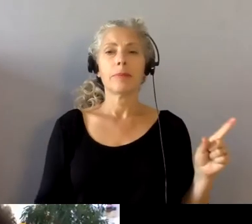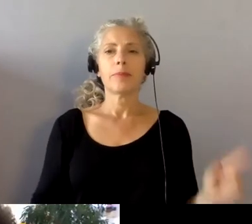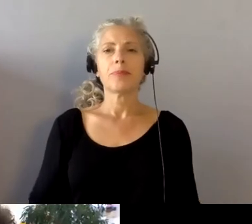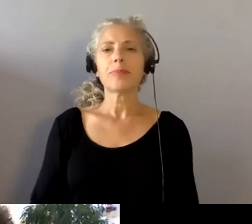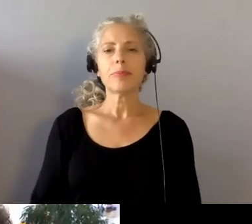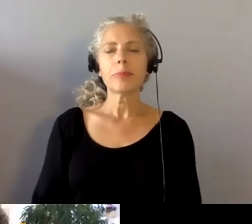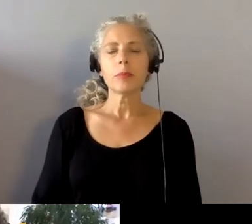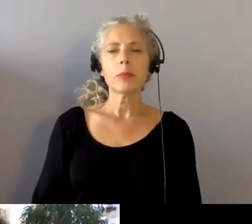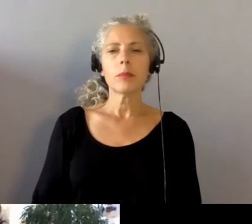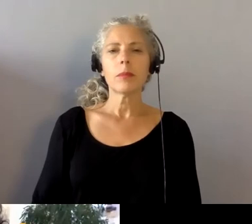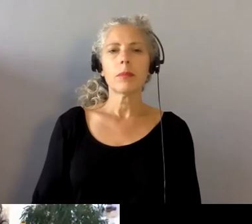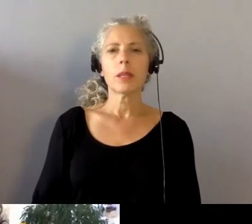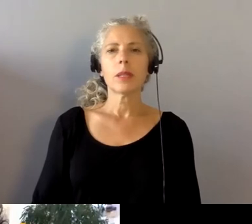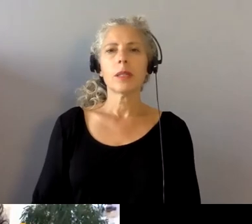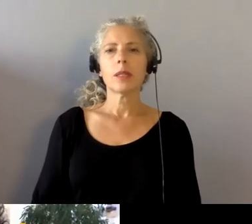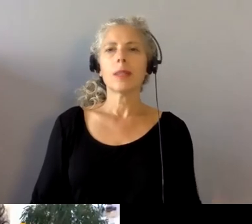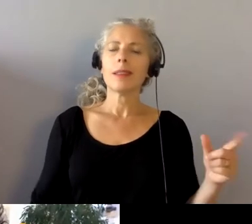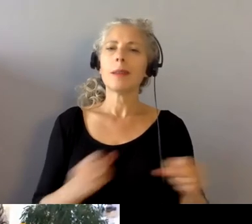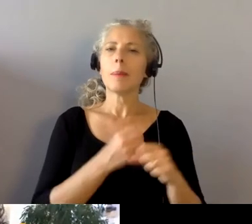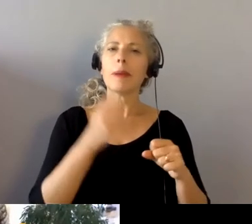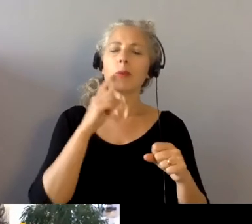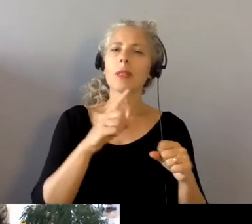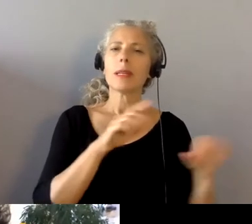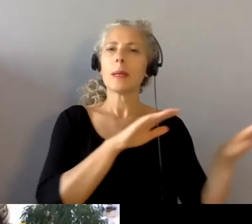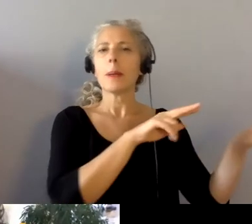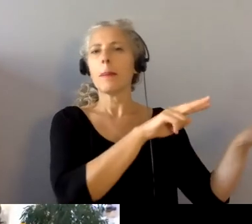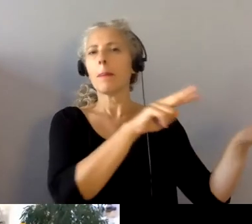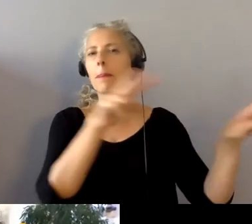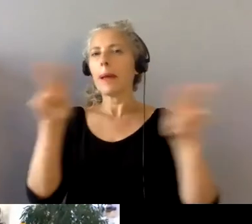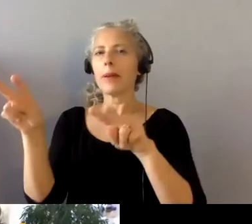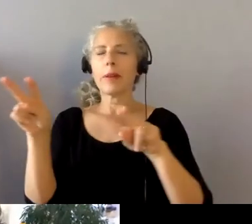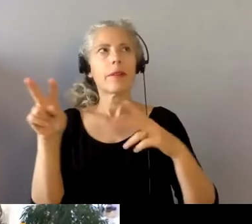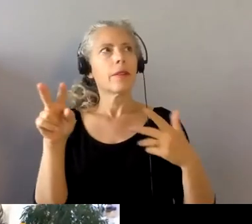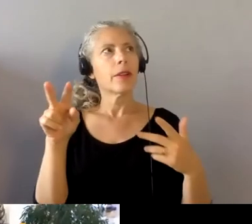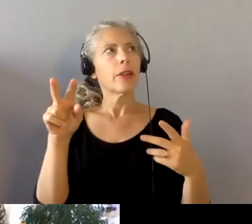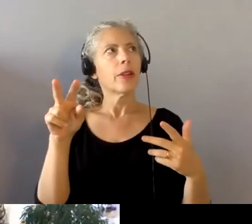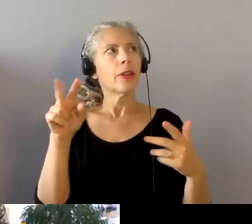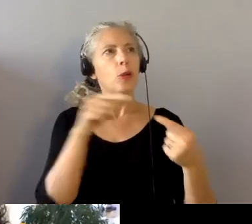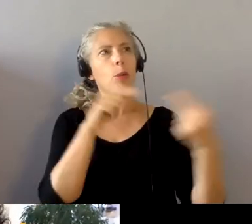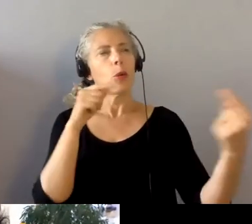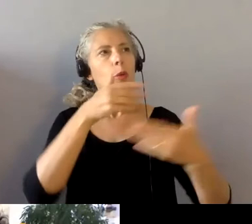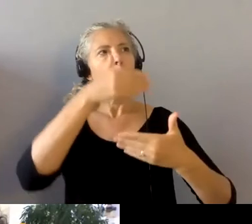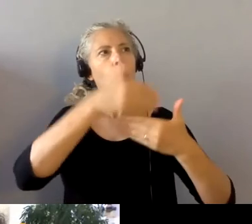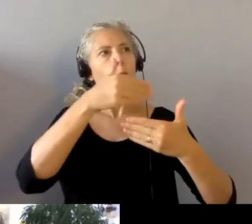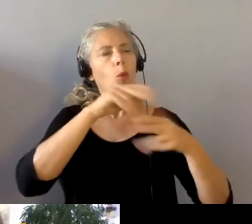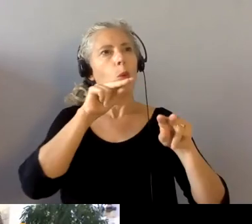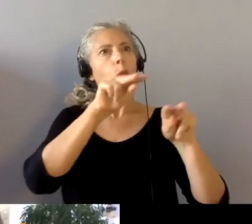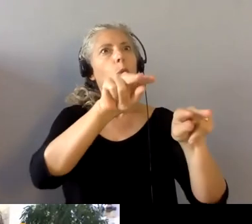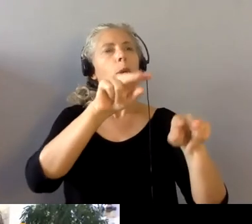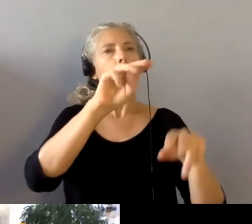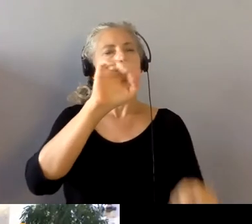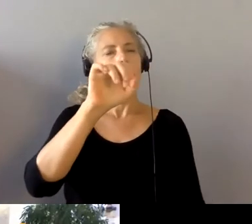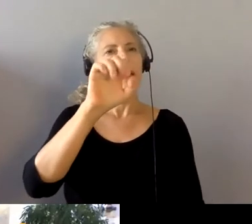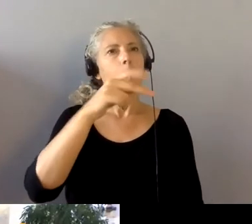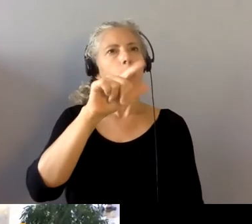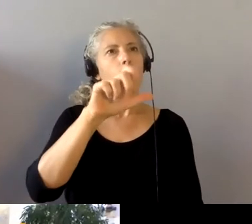it was really made as a panoramic painting to oppose that wall looking into Minneapolis. And it was also this painting that it